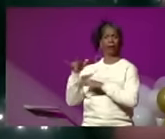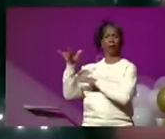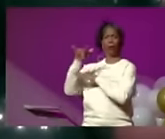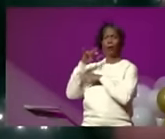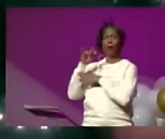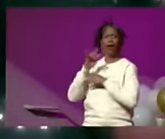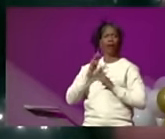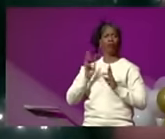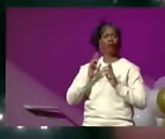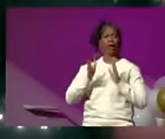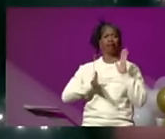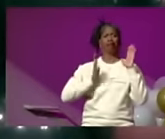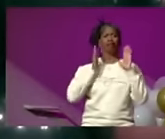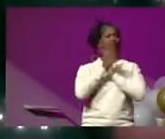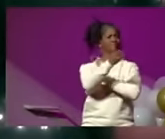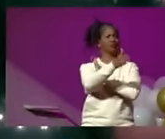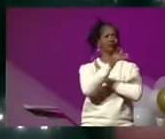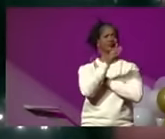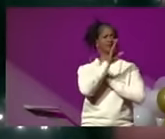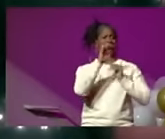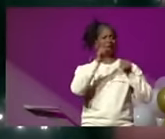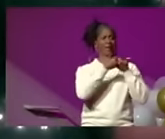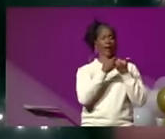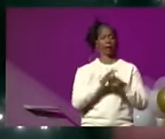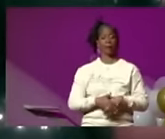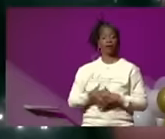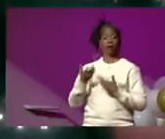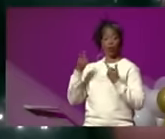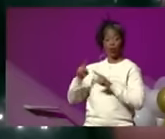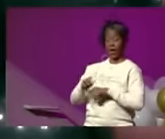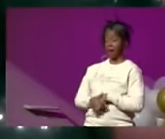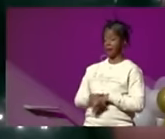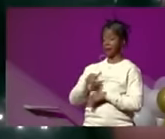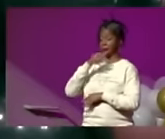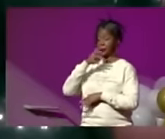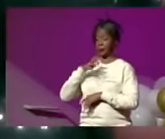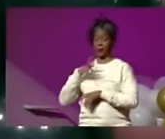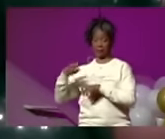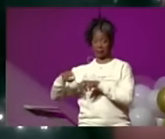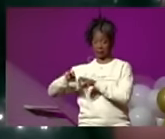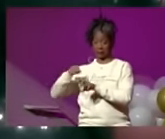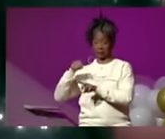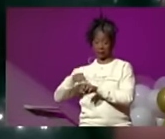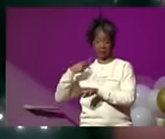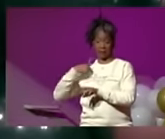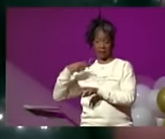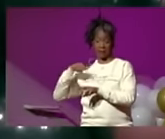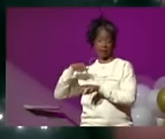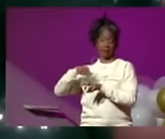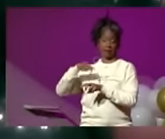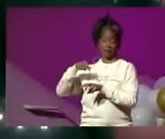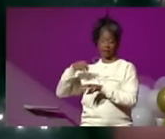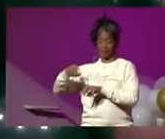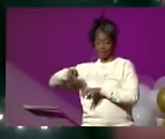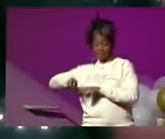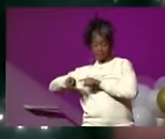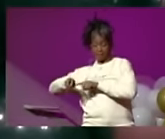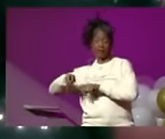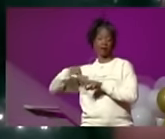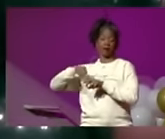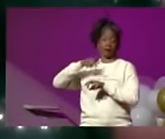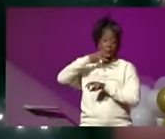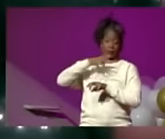now. Sister next to me is saying, this is really sad. I hate to hear about this. And then she said, but guess